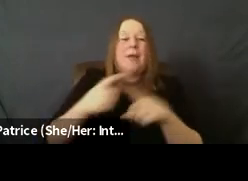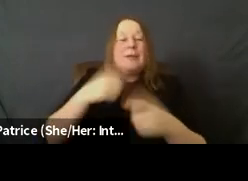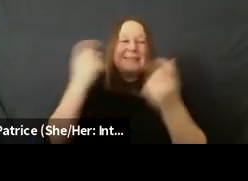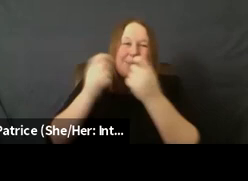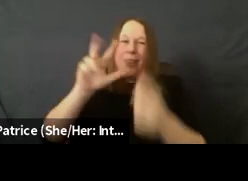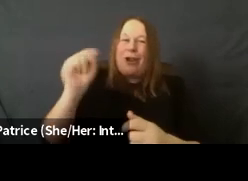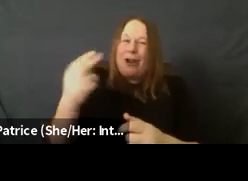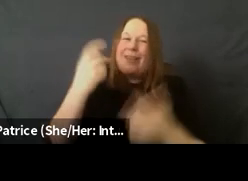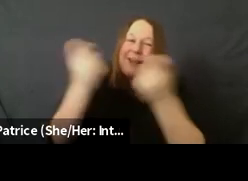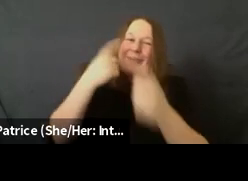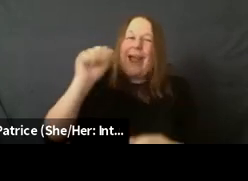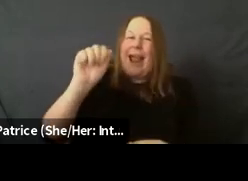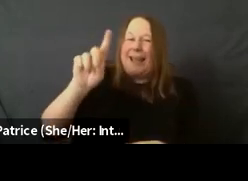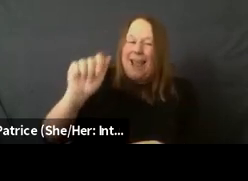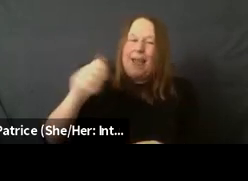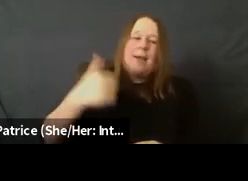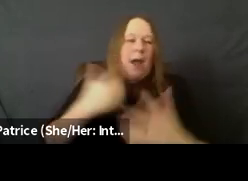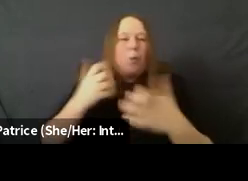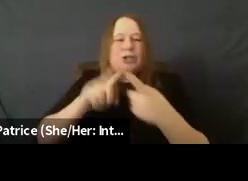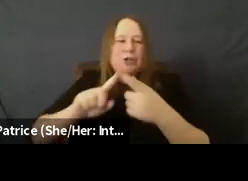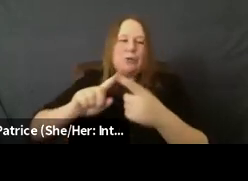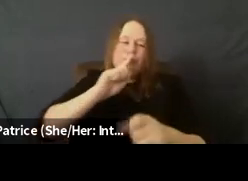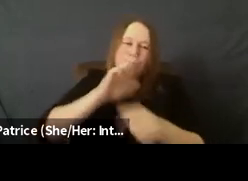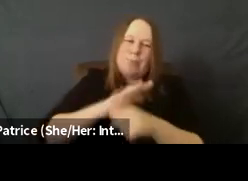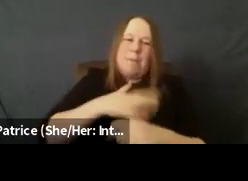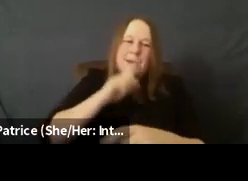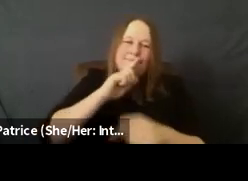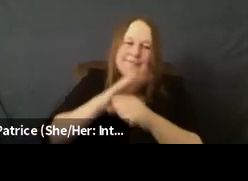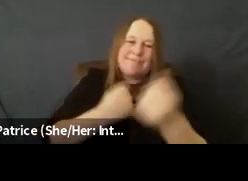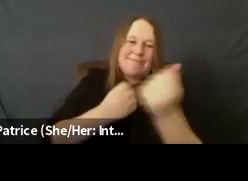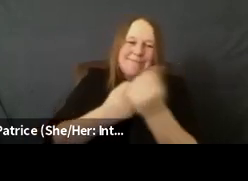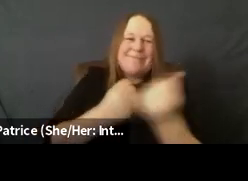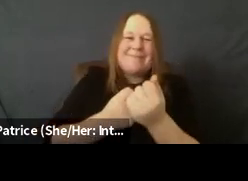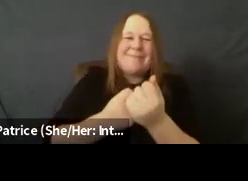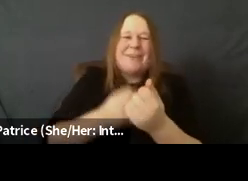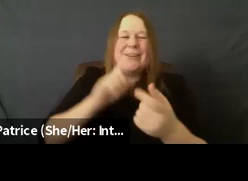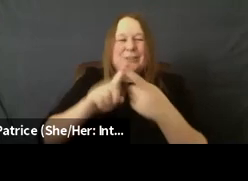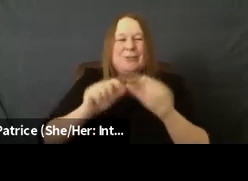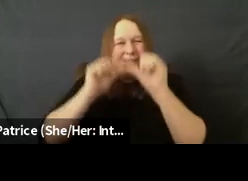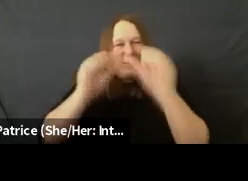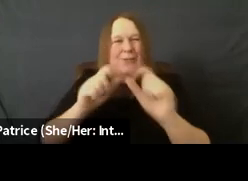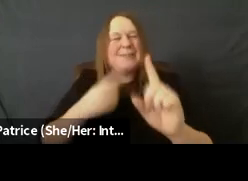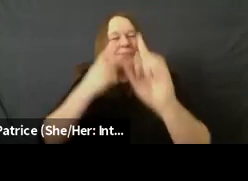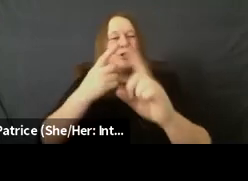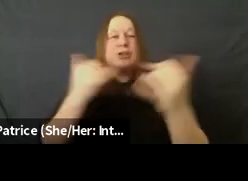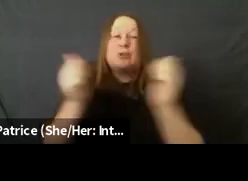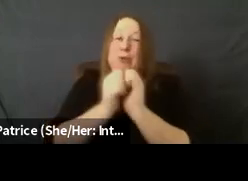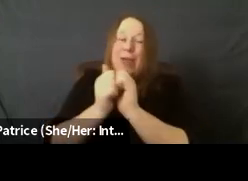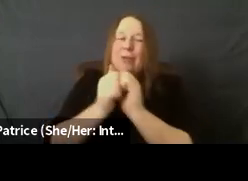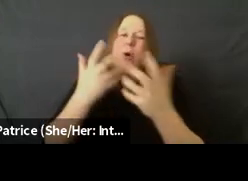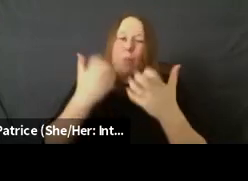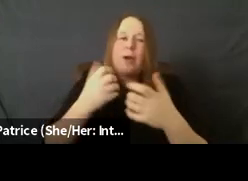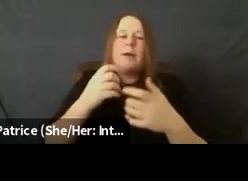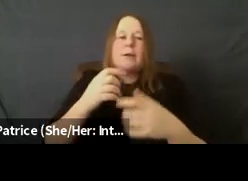30th anniversary of the ADA, I want to reaffirm my commitment to this continuing mission. Together, we will